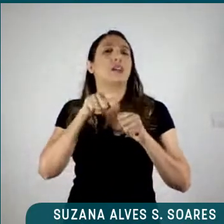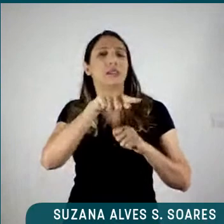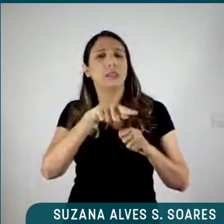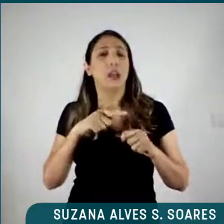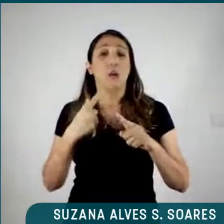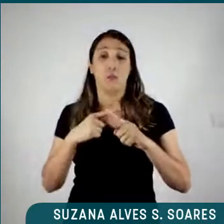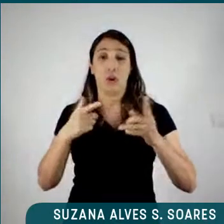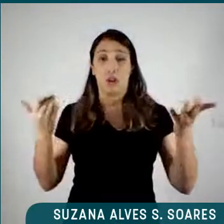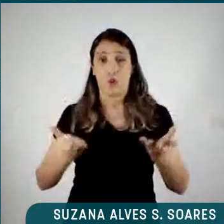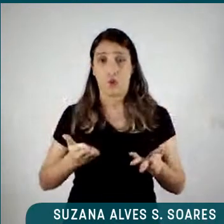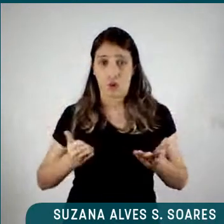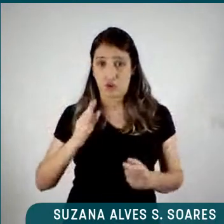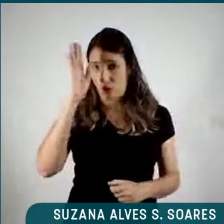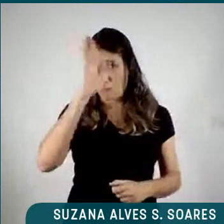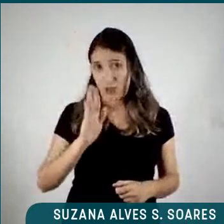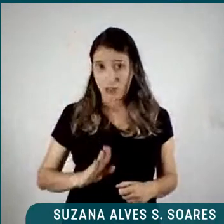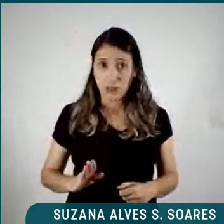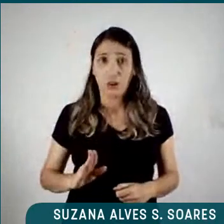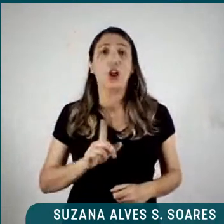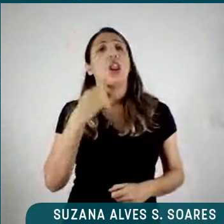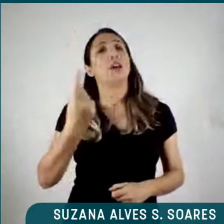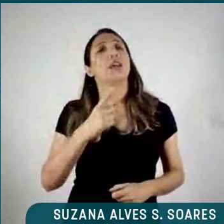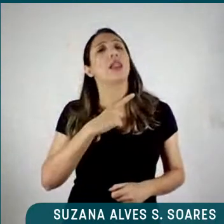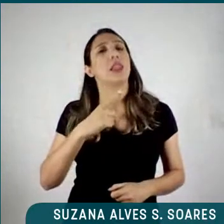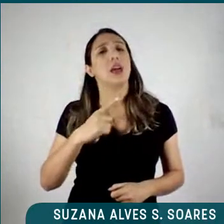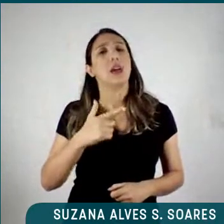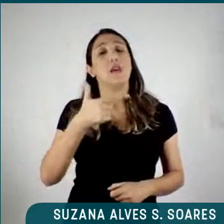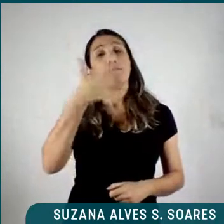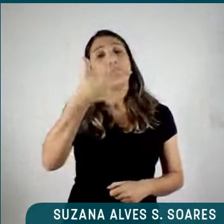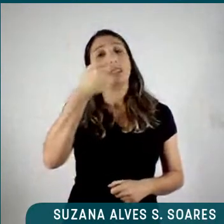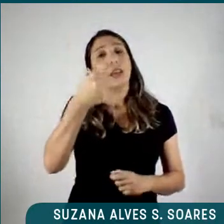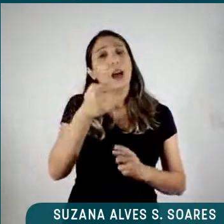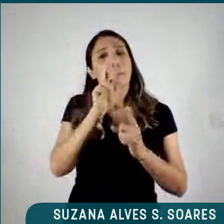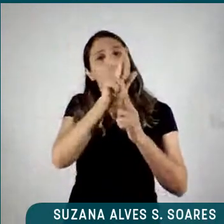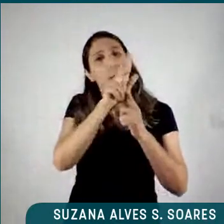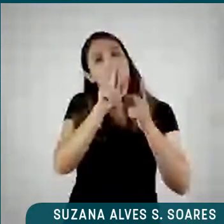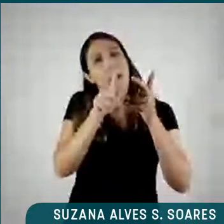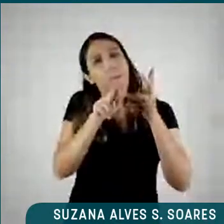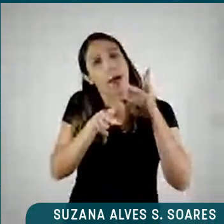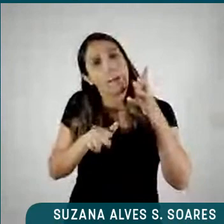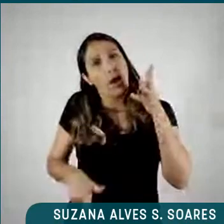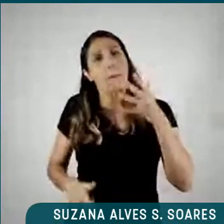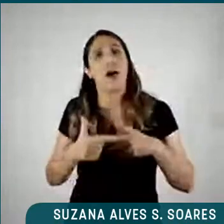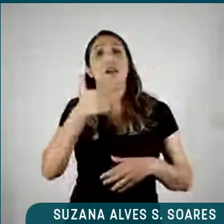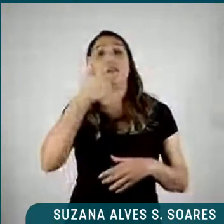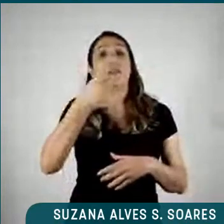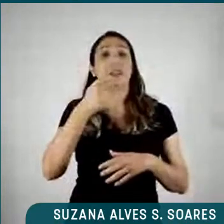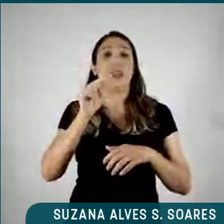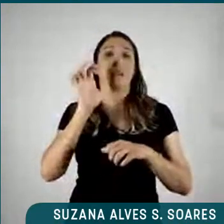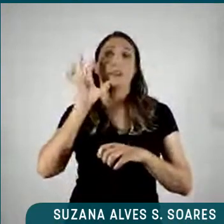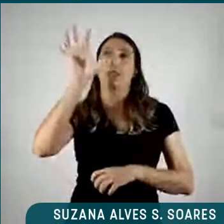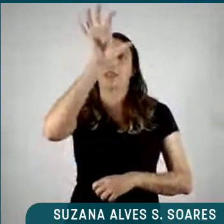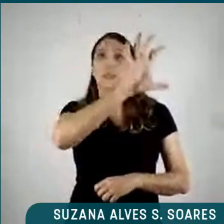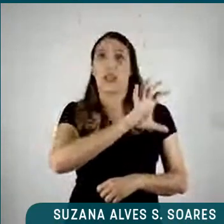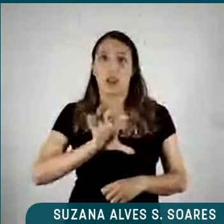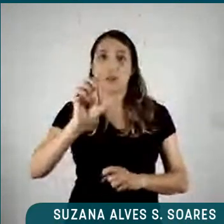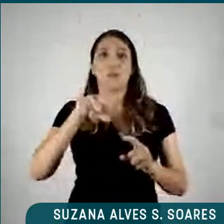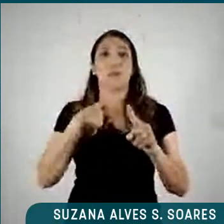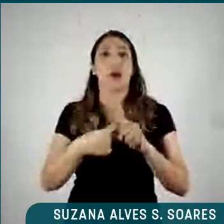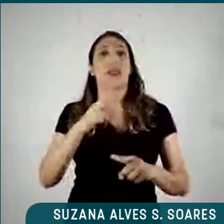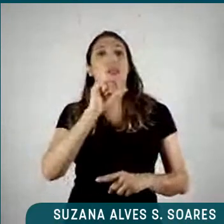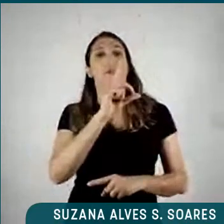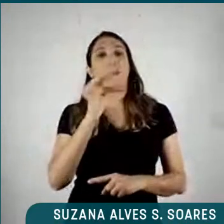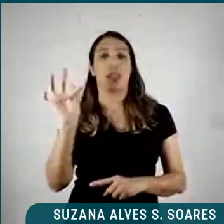transversality on those applying those policies at state level and municipalities. Because in